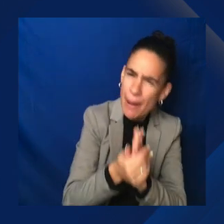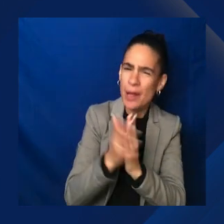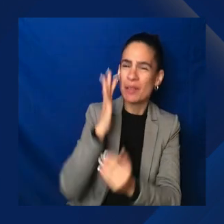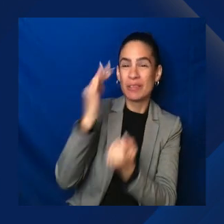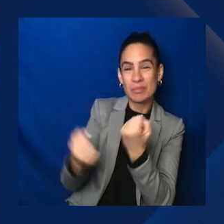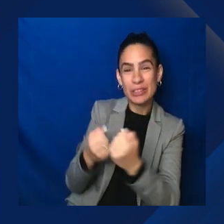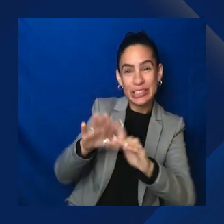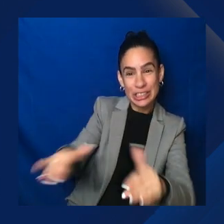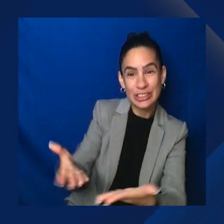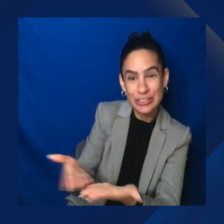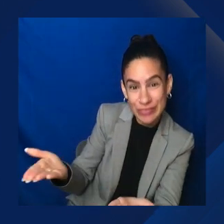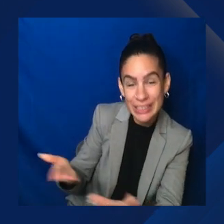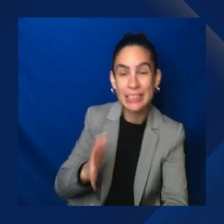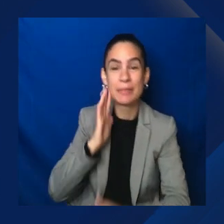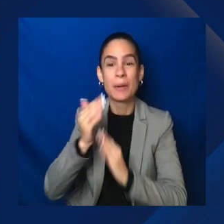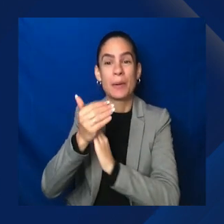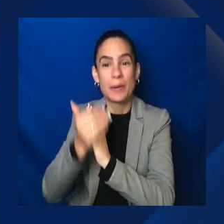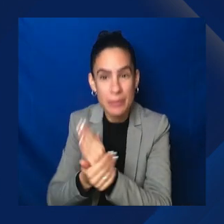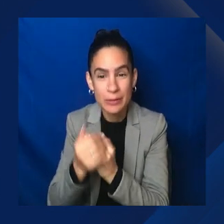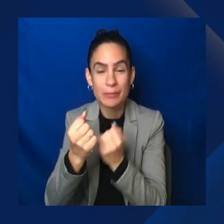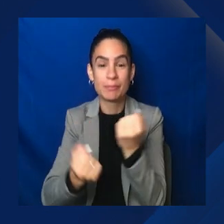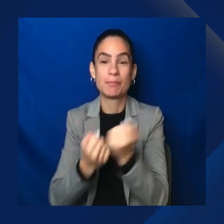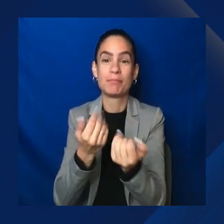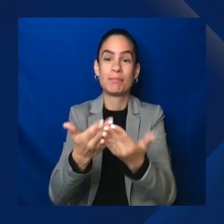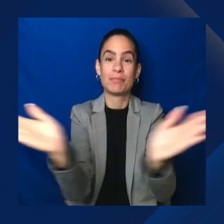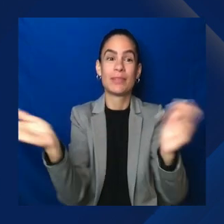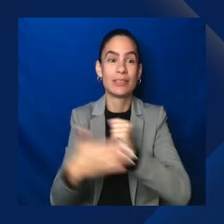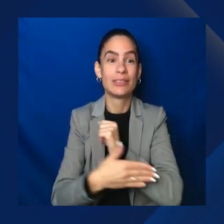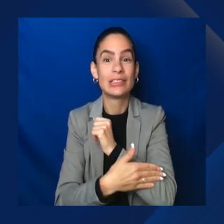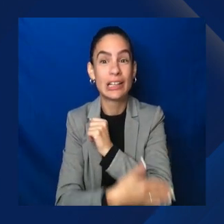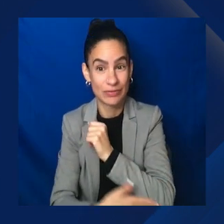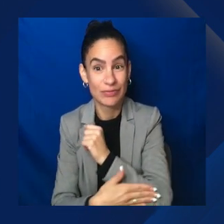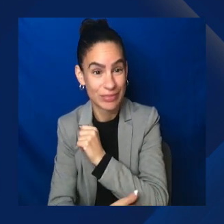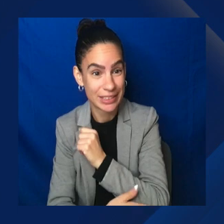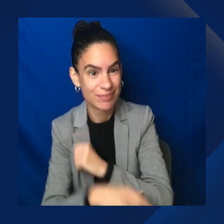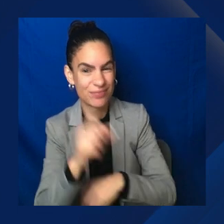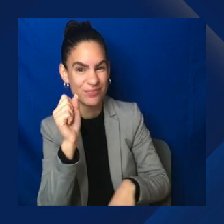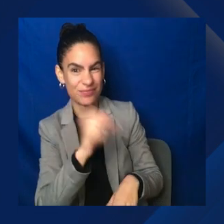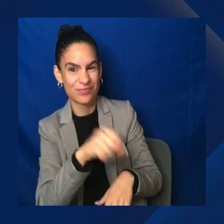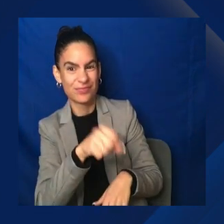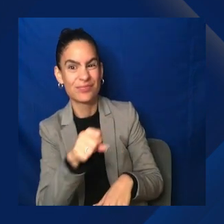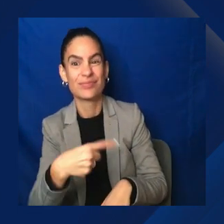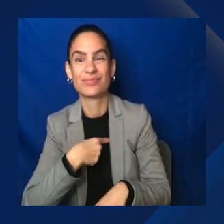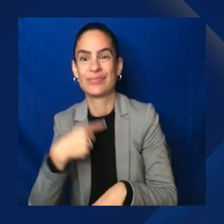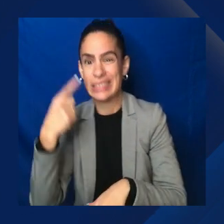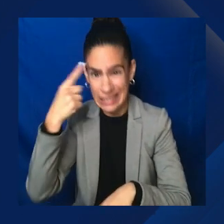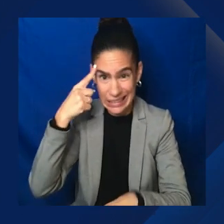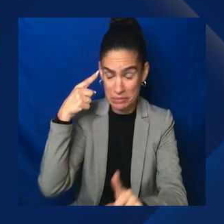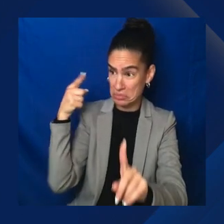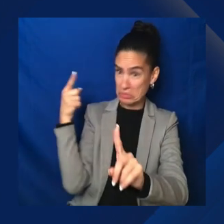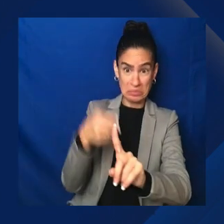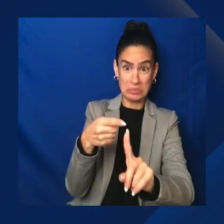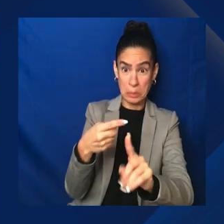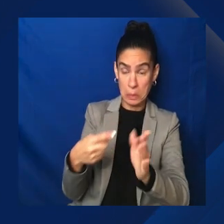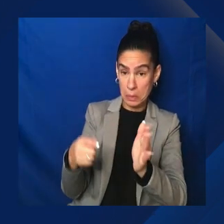so important. And I think immediately, you know, we'll feel the impact of that and see the lives change.